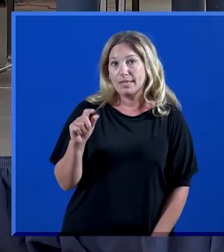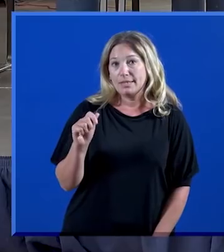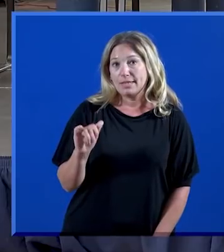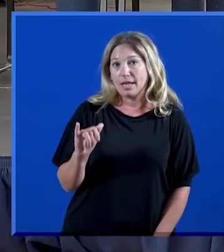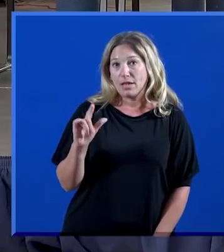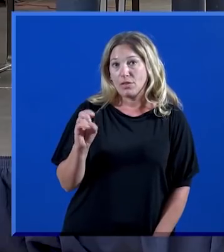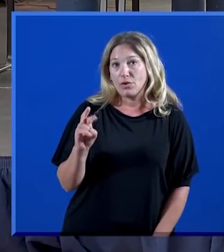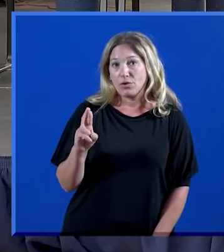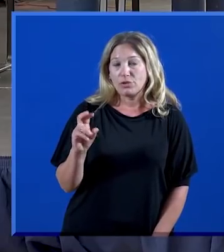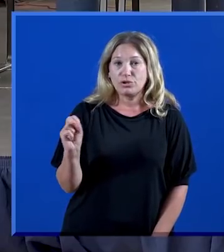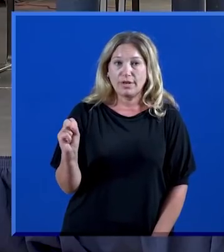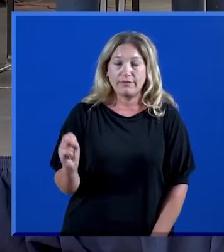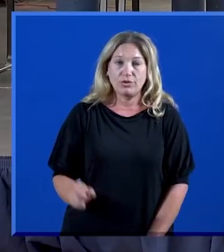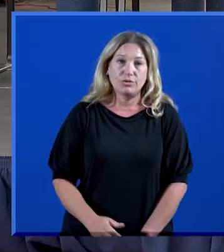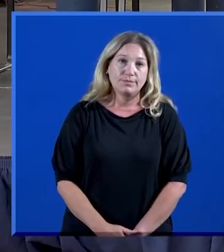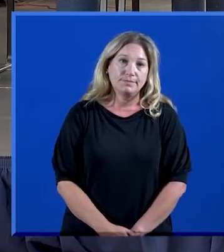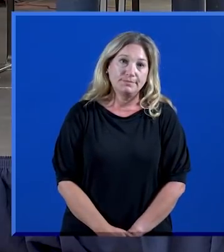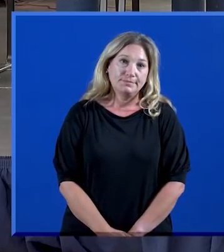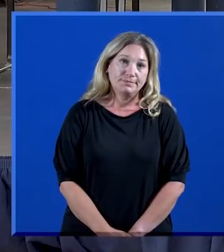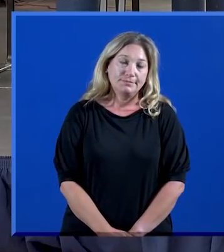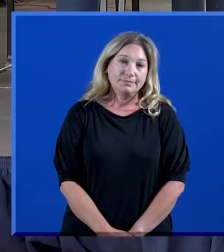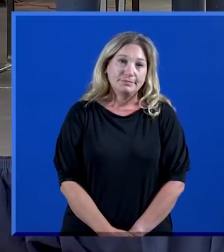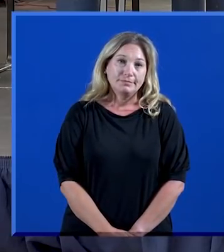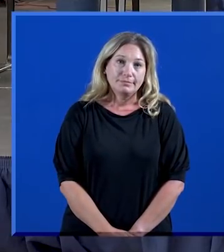Taylor Schaefer.